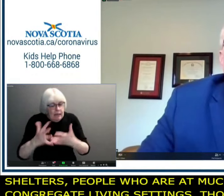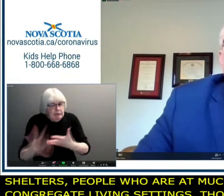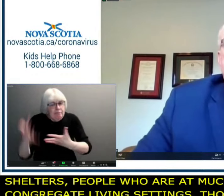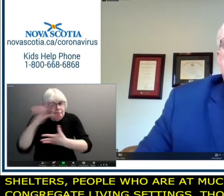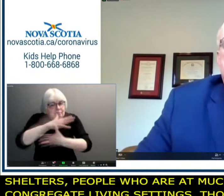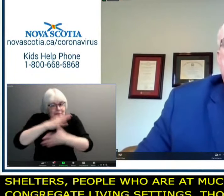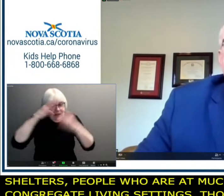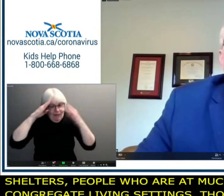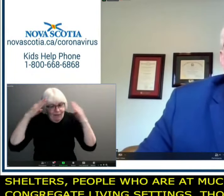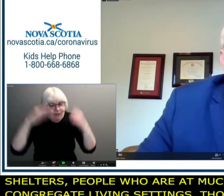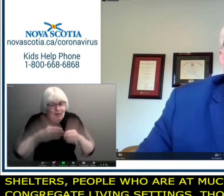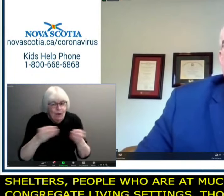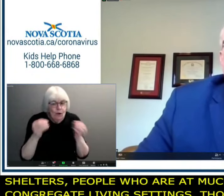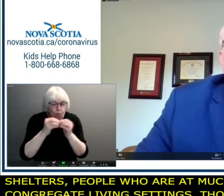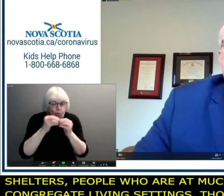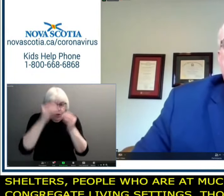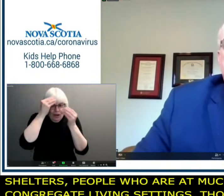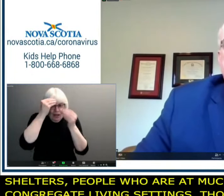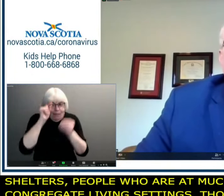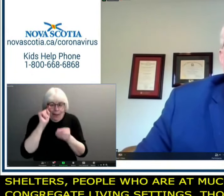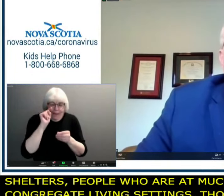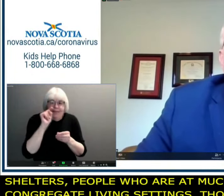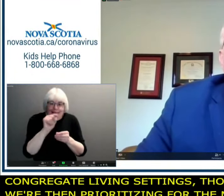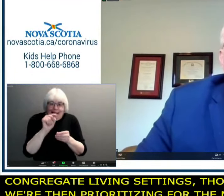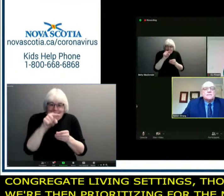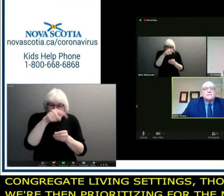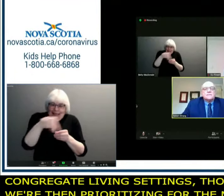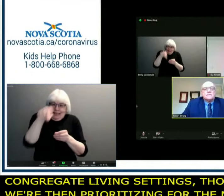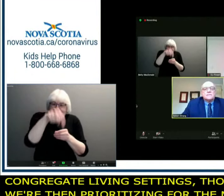as urgently as we can by public health.